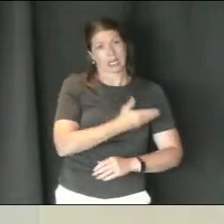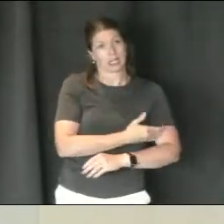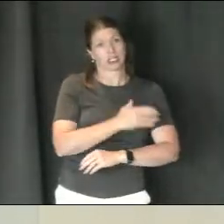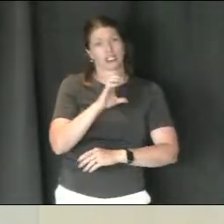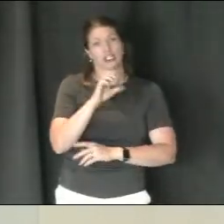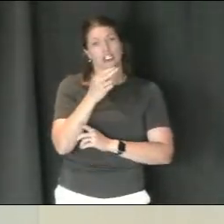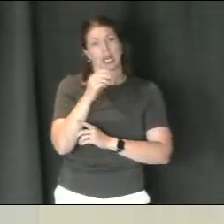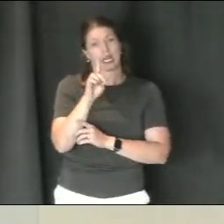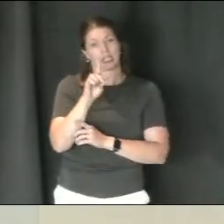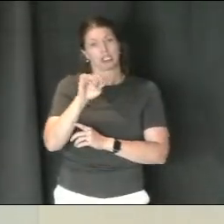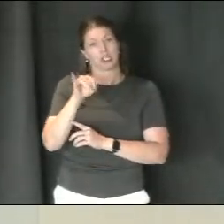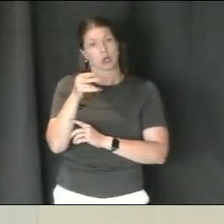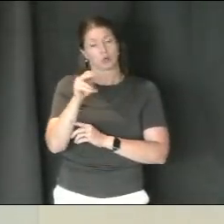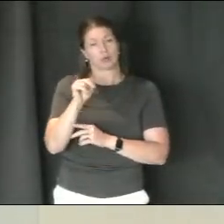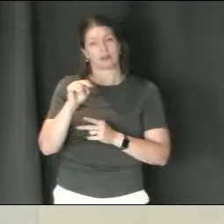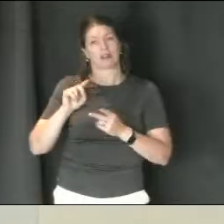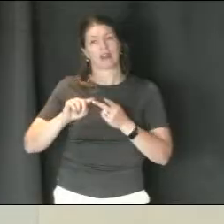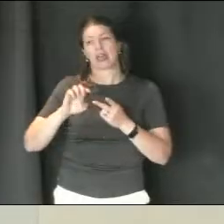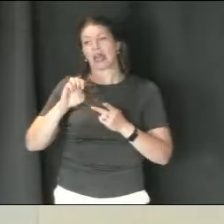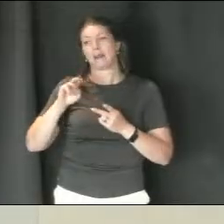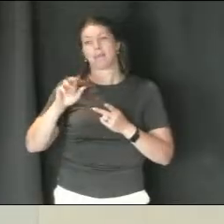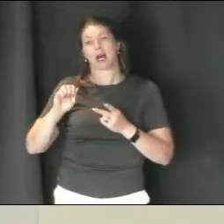Boyd, and I mentioned and